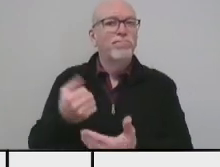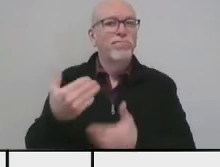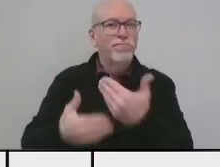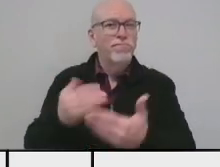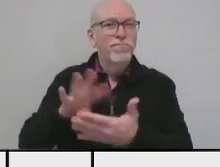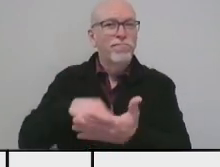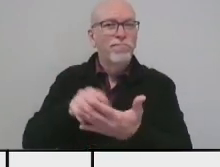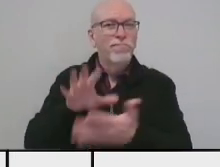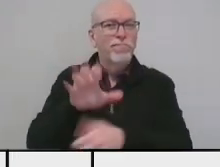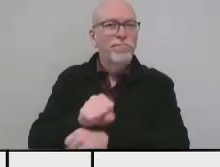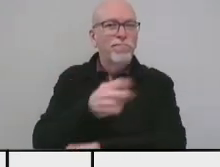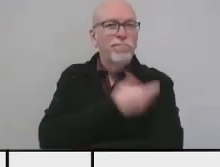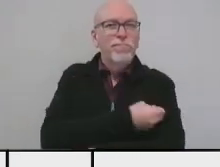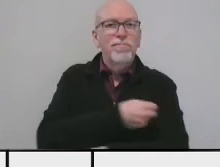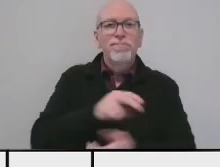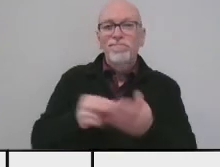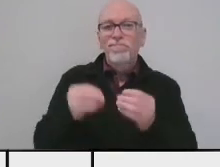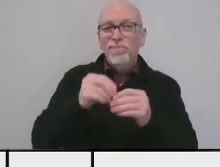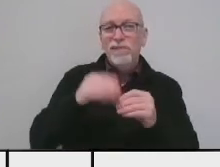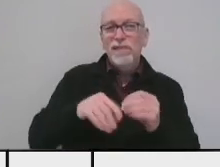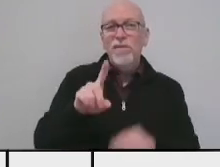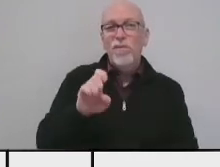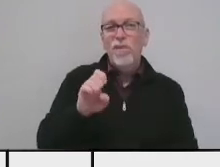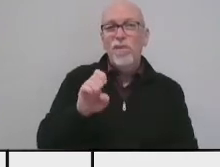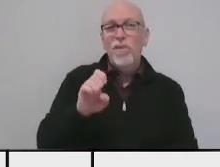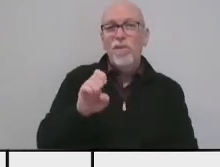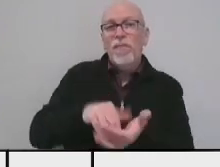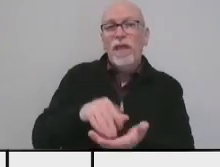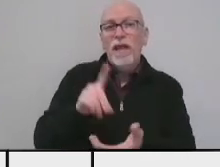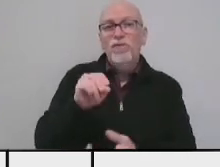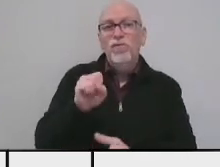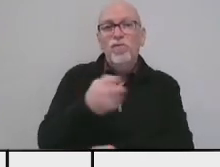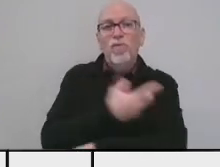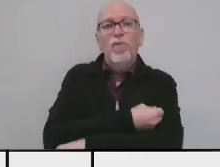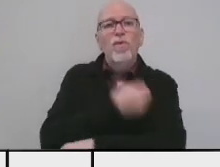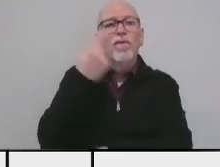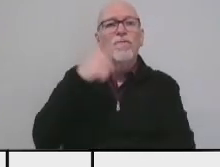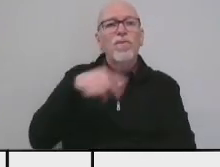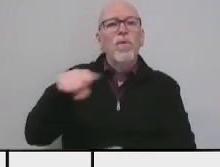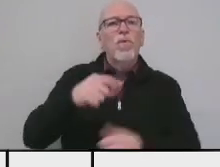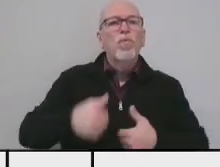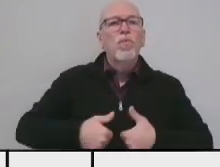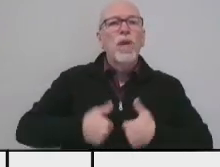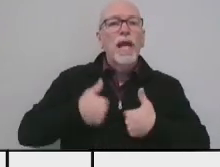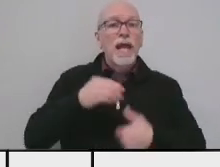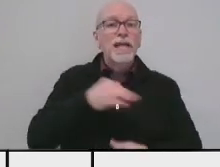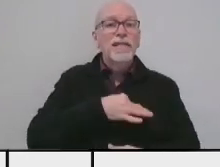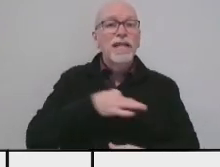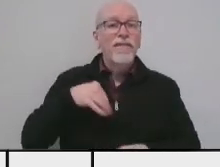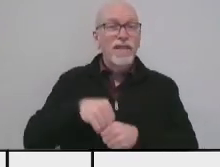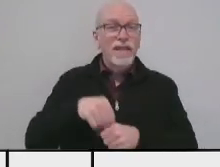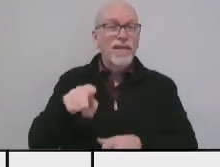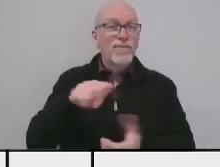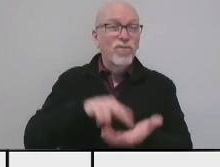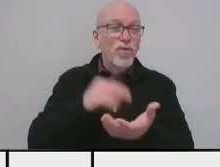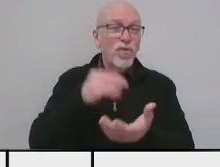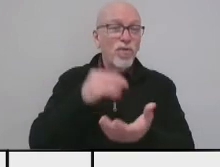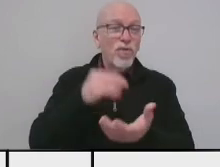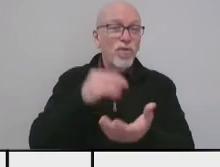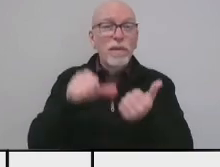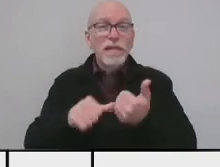than 114,000 doses that have been administered to residents and staff in long-term care, and that includes both first and